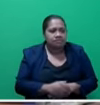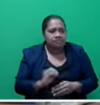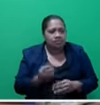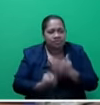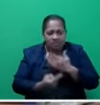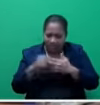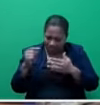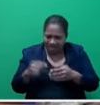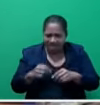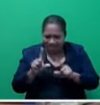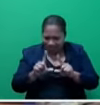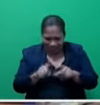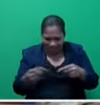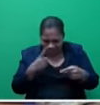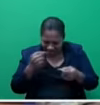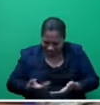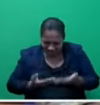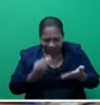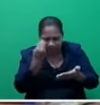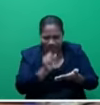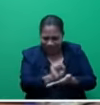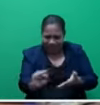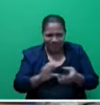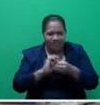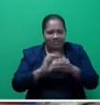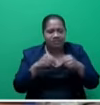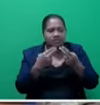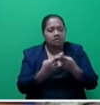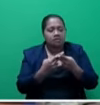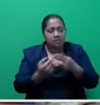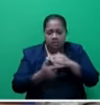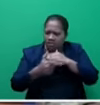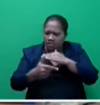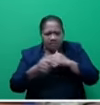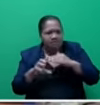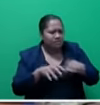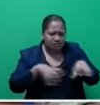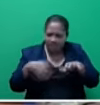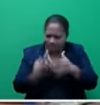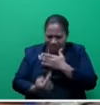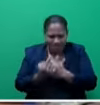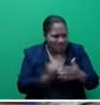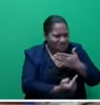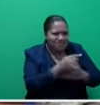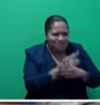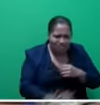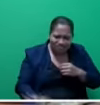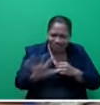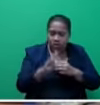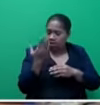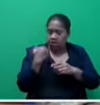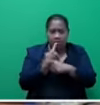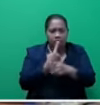for table. Nevertheless, we achieved an unprecedented level of activity in this area, whereas of last week the Ministry